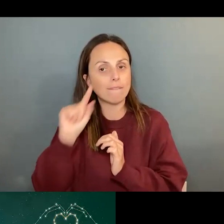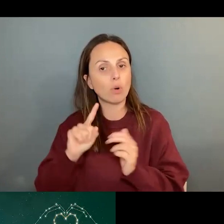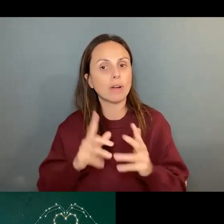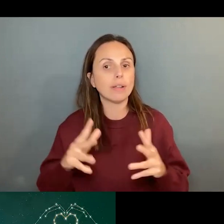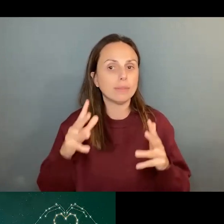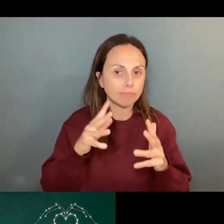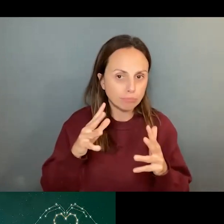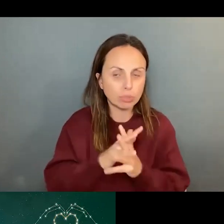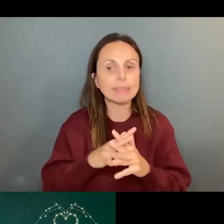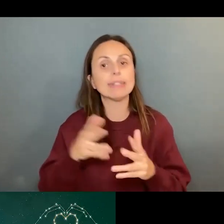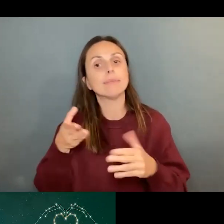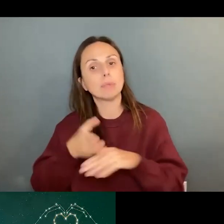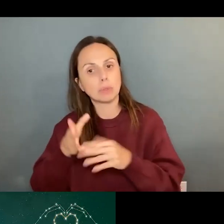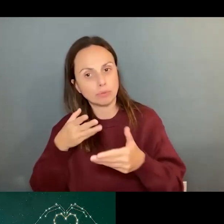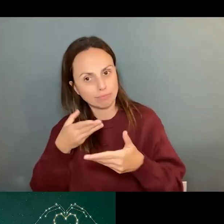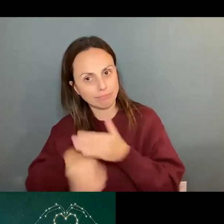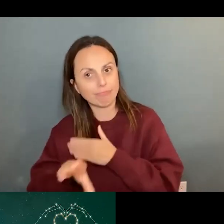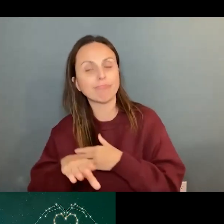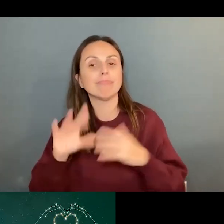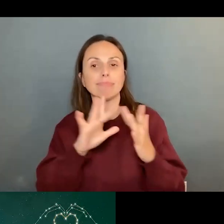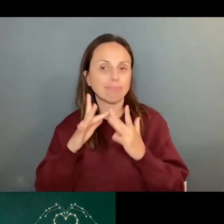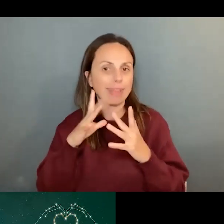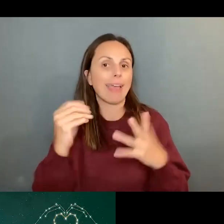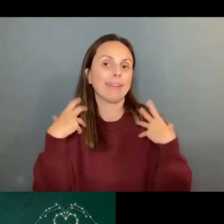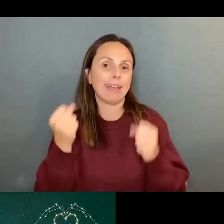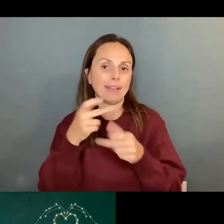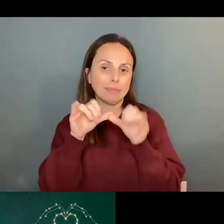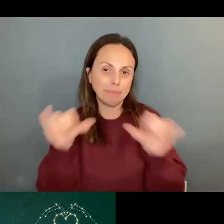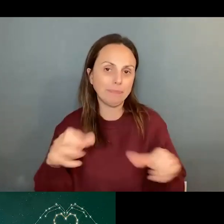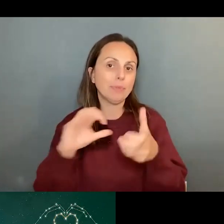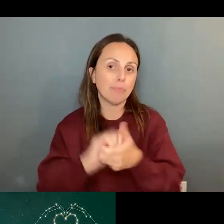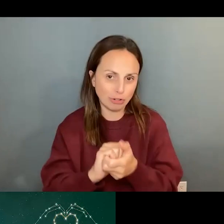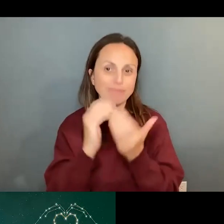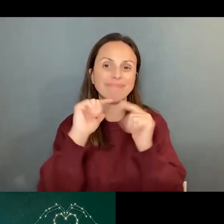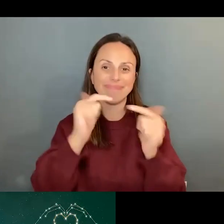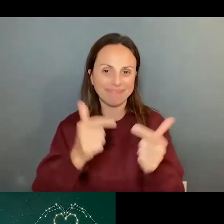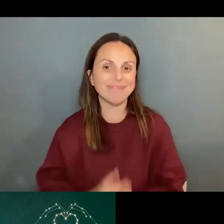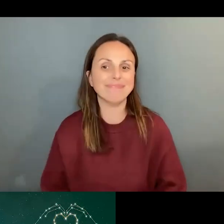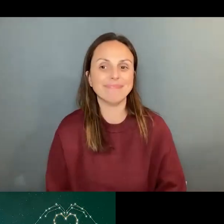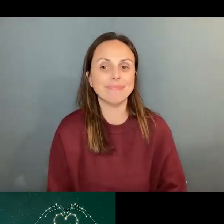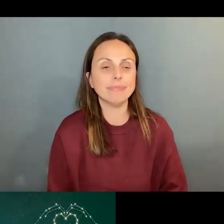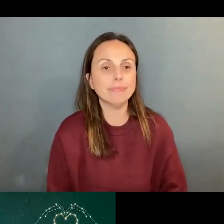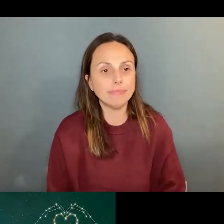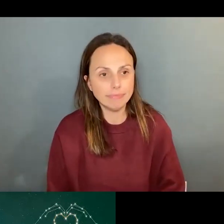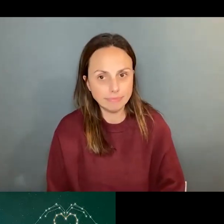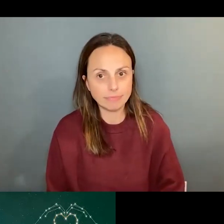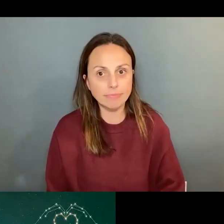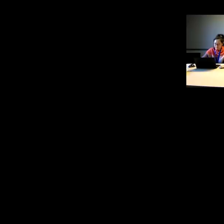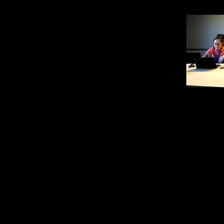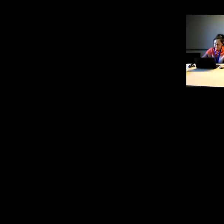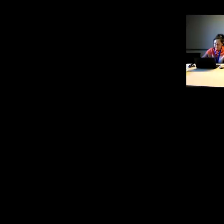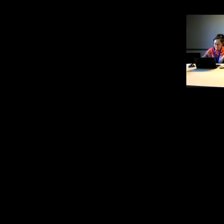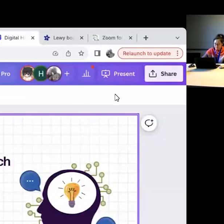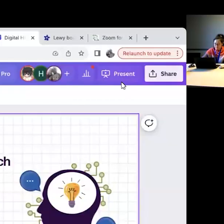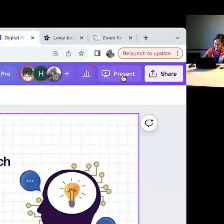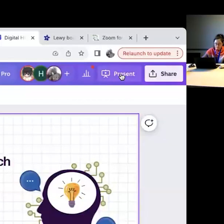digital innovation and patient and health systems partners. Over to our presenters. Thank you so much,